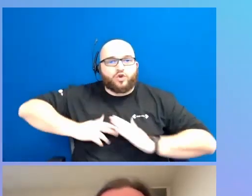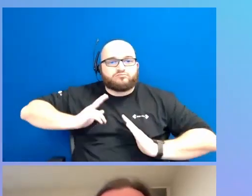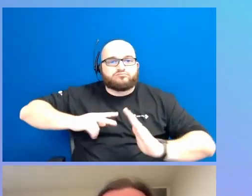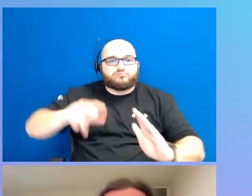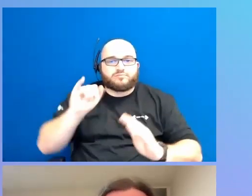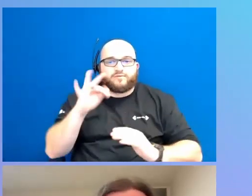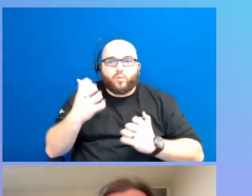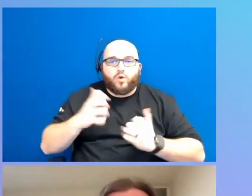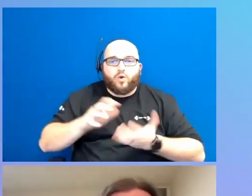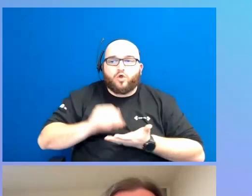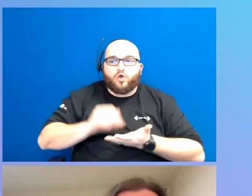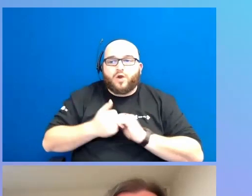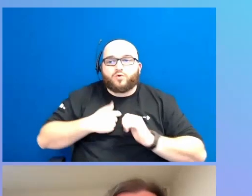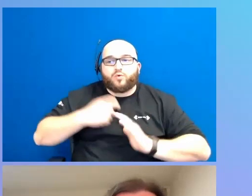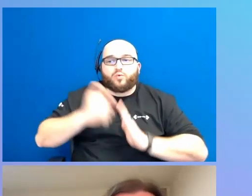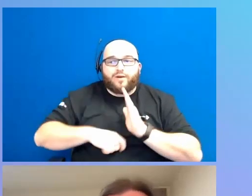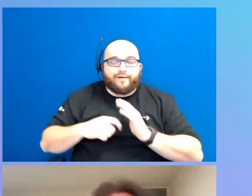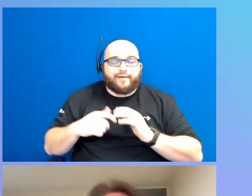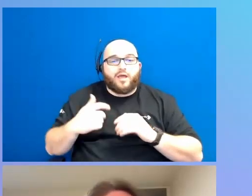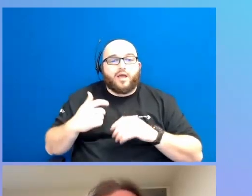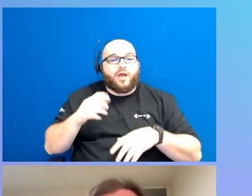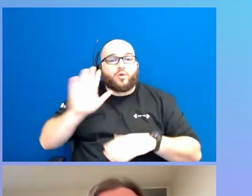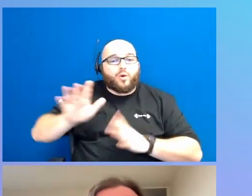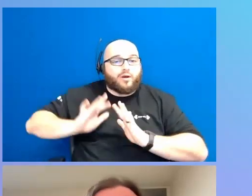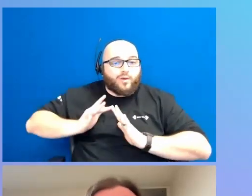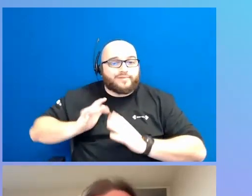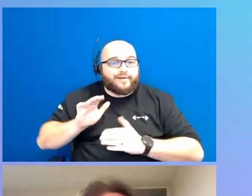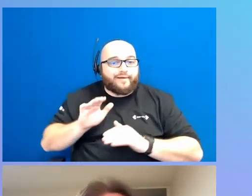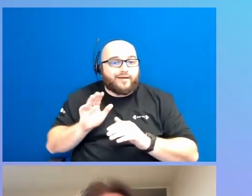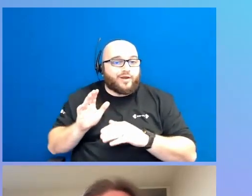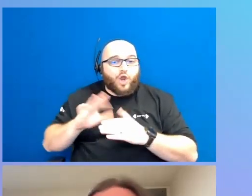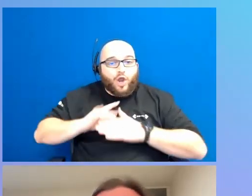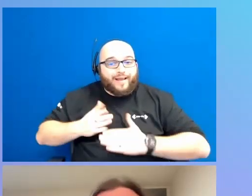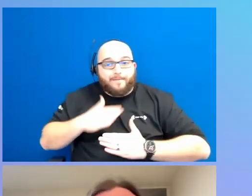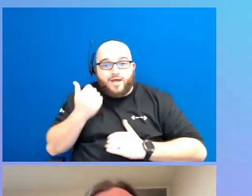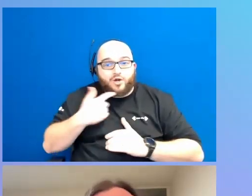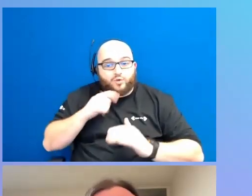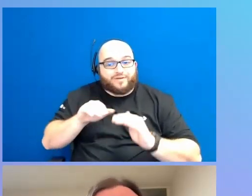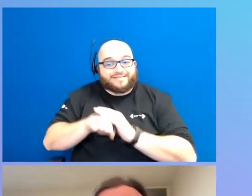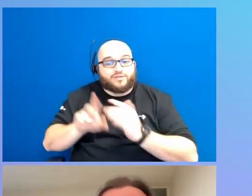learn how to write web content better in a way that's more easily accessible to everybody.